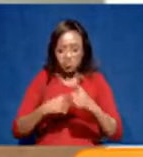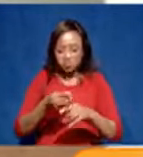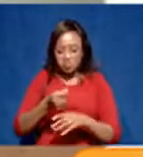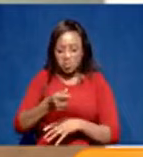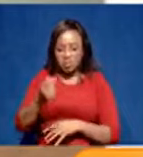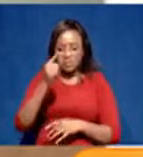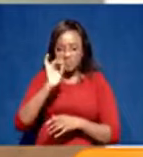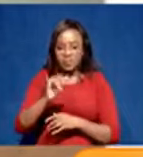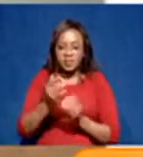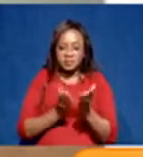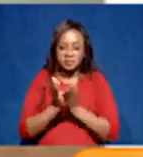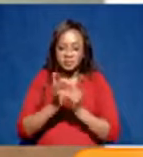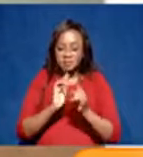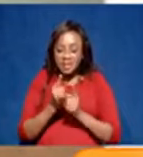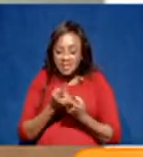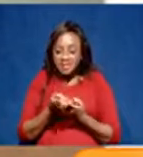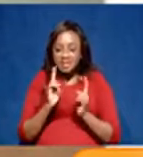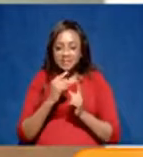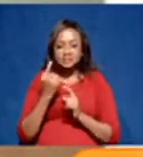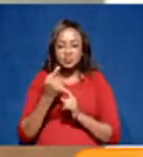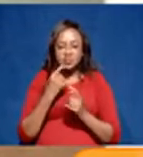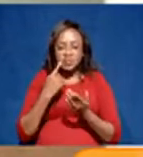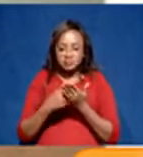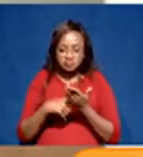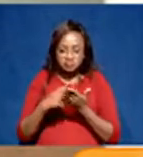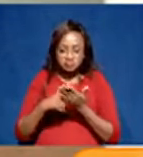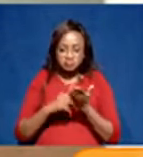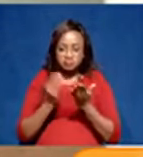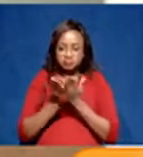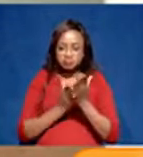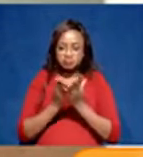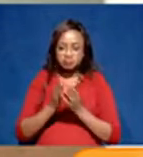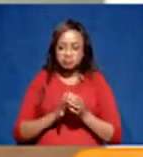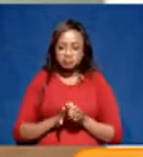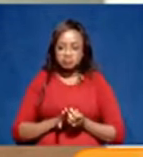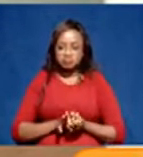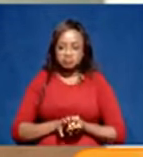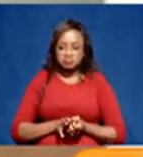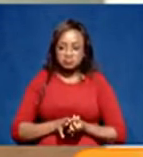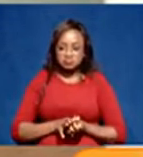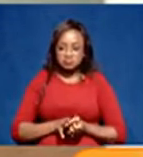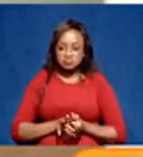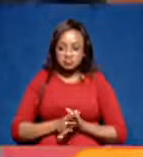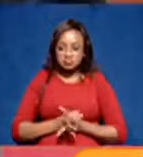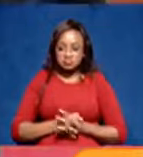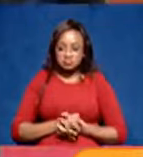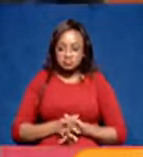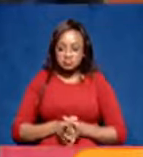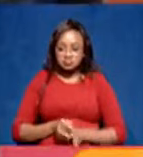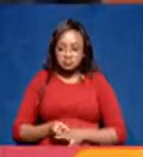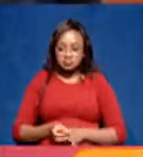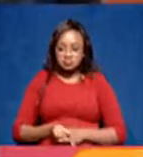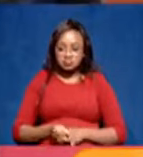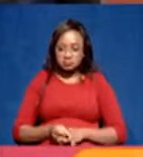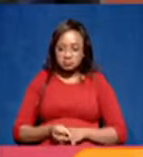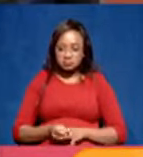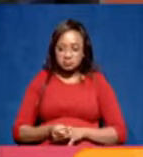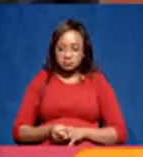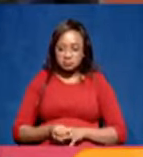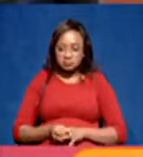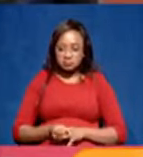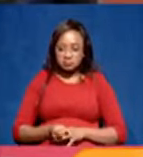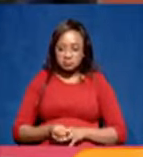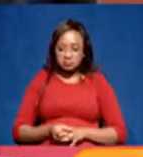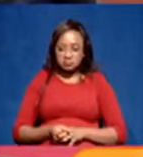are negotiated terms for service and maintenance only. Waziri, let's take you to